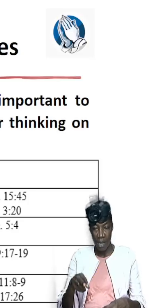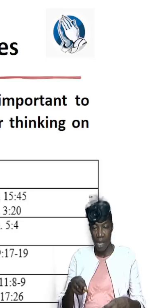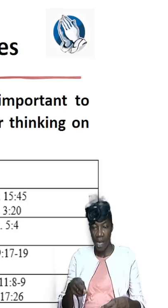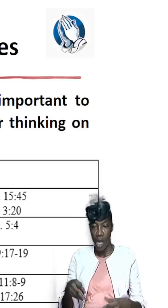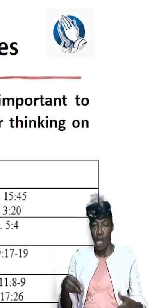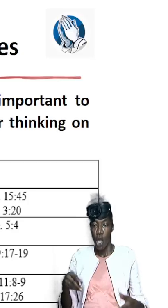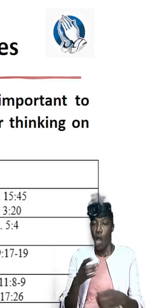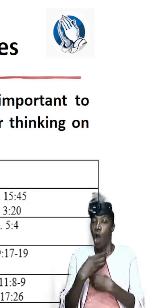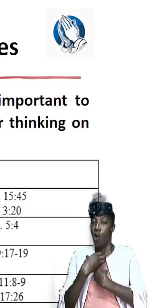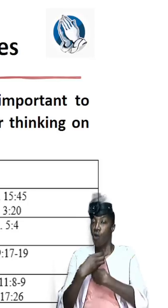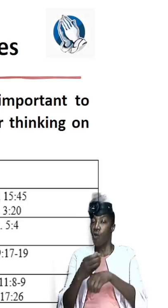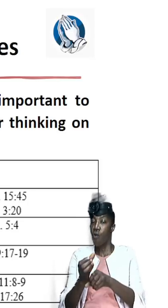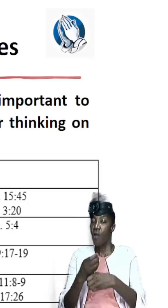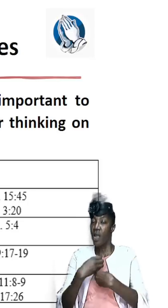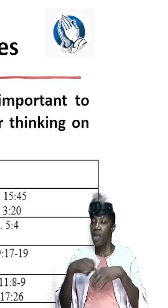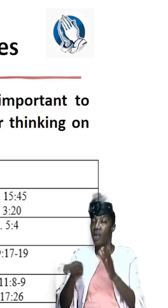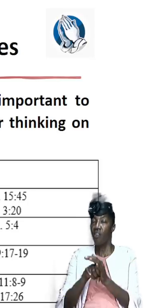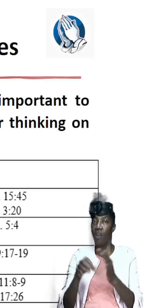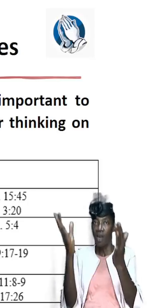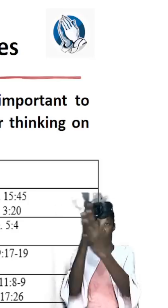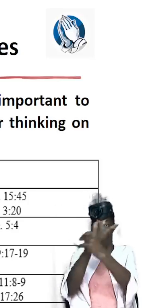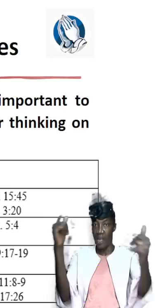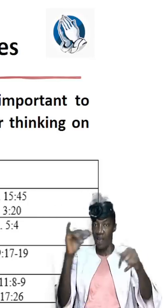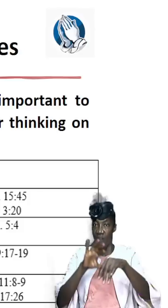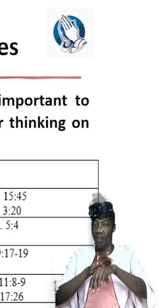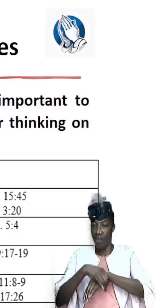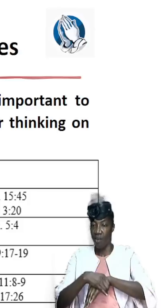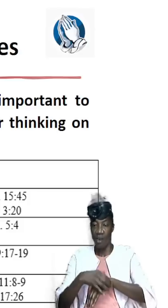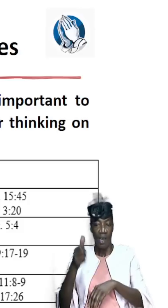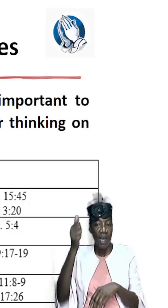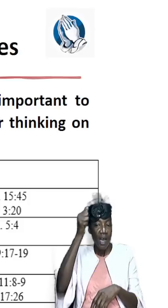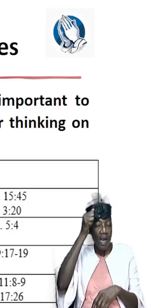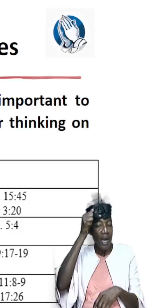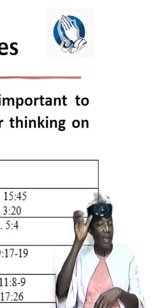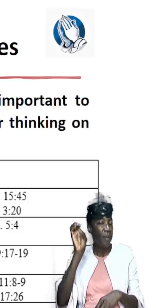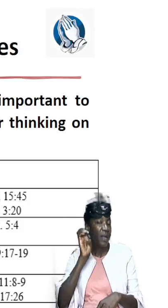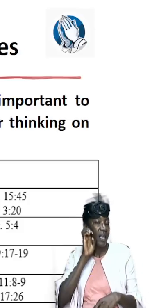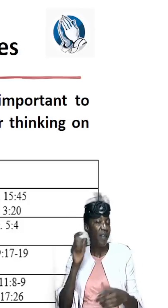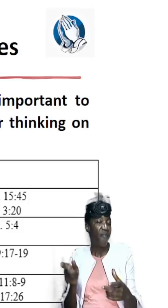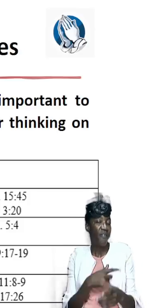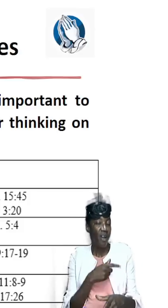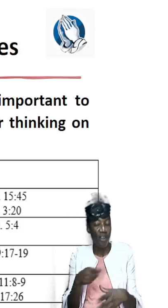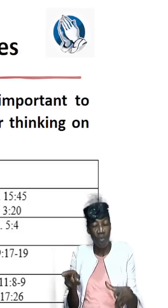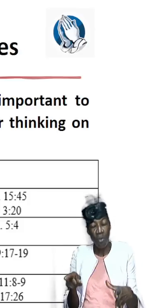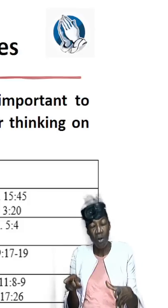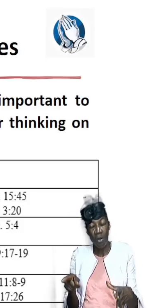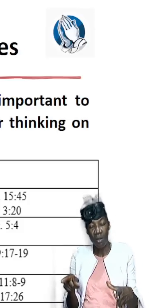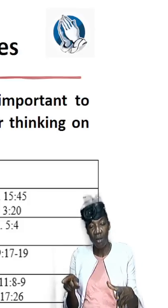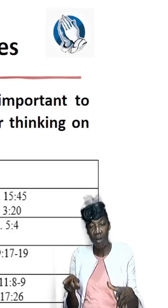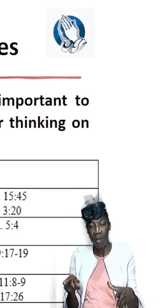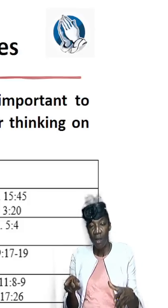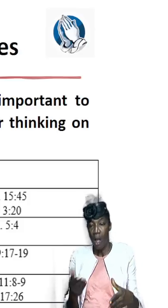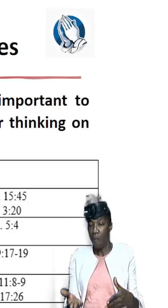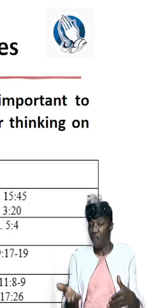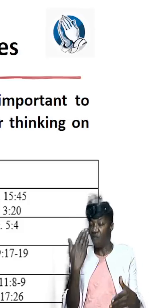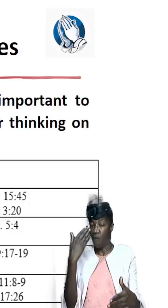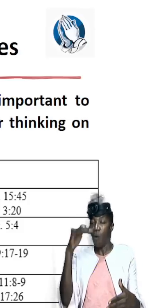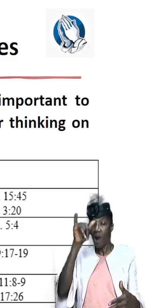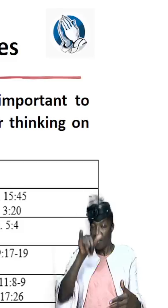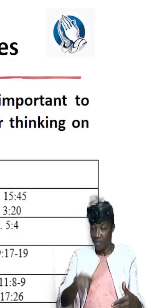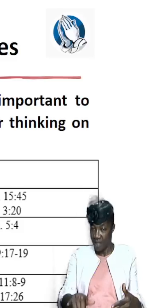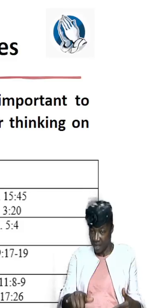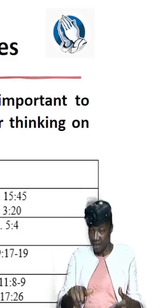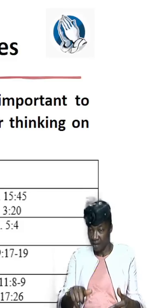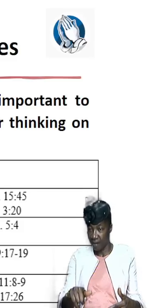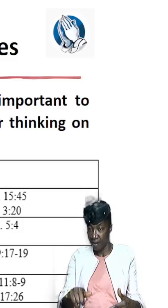recreation of the heavens and the earth, Adam and Eve was the first. But prior to the recreation, because there is